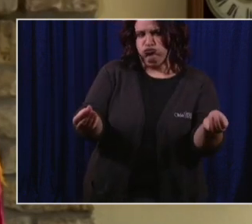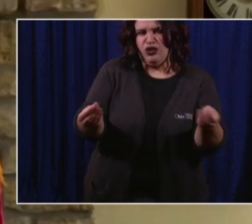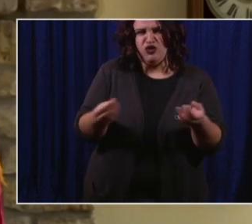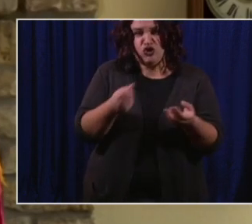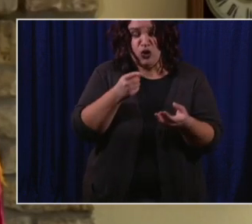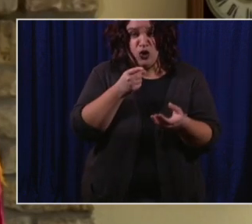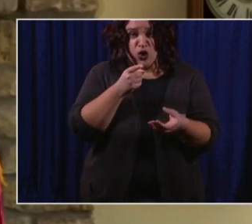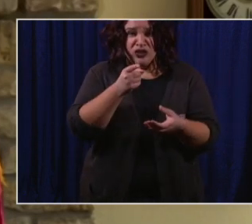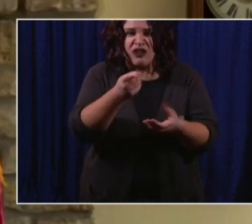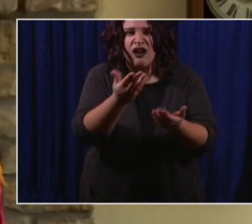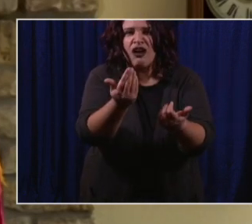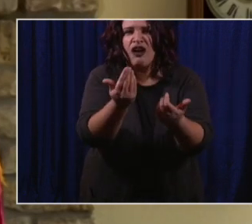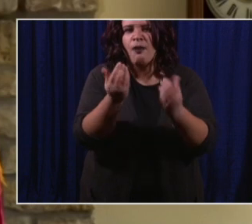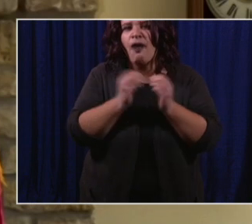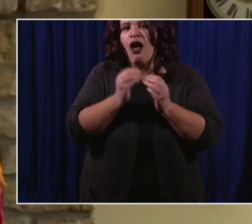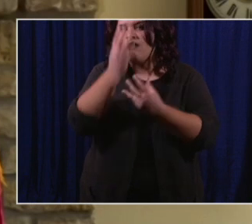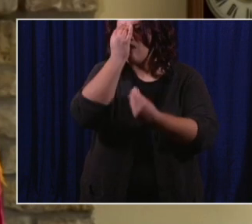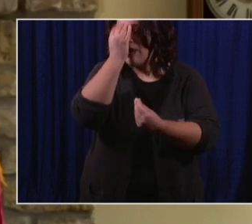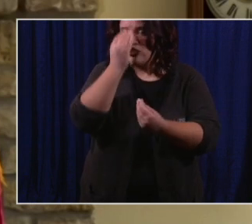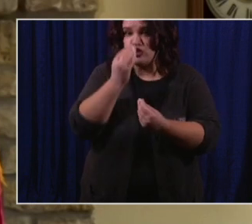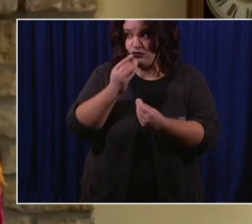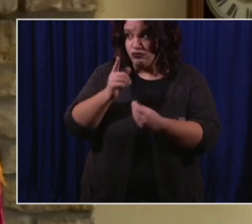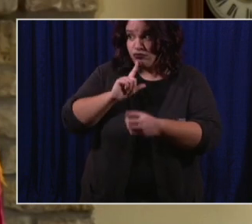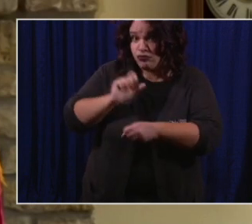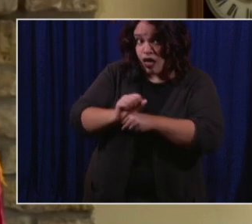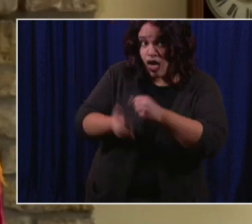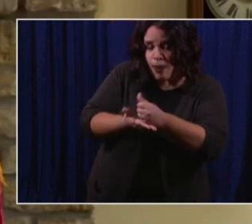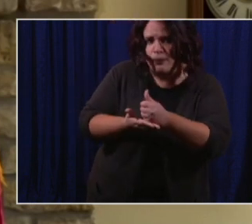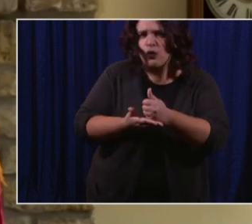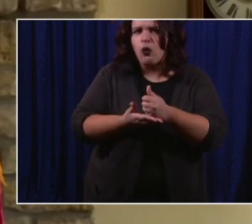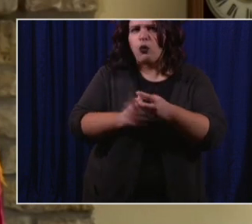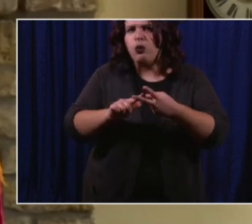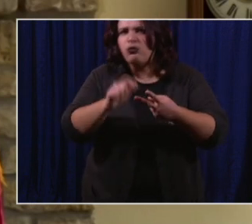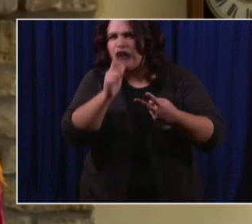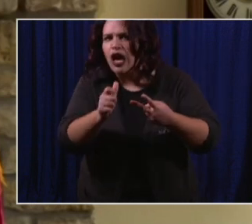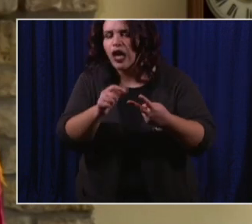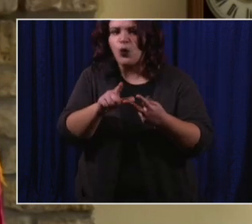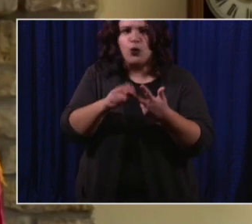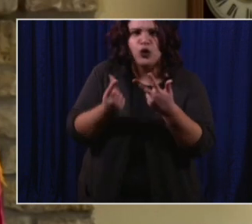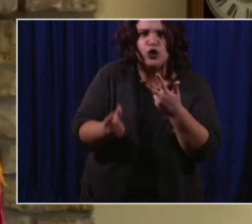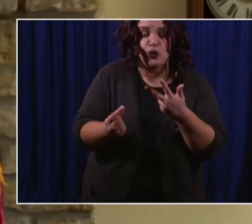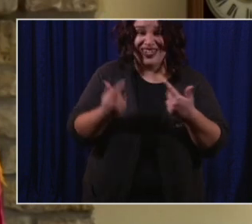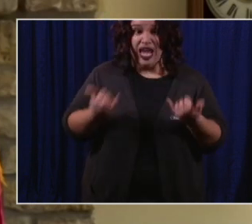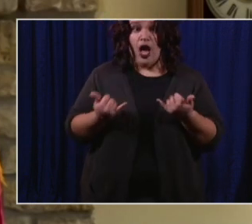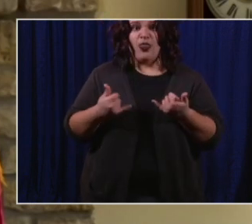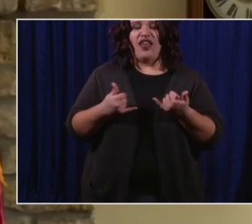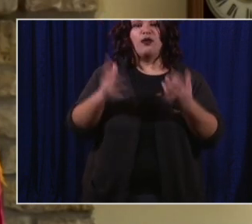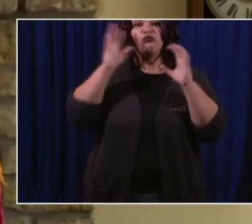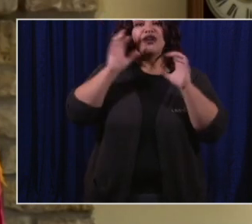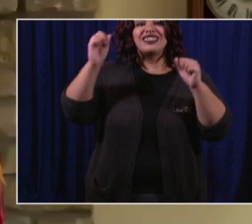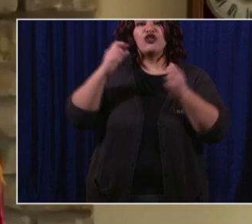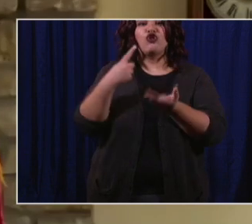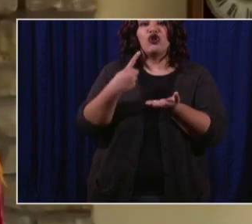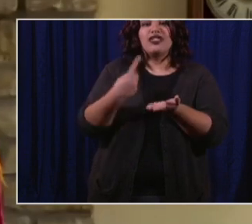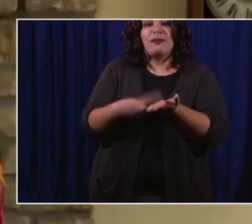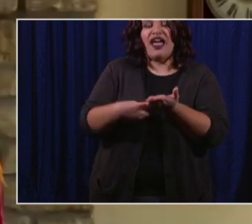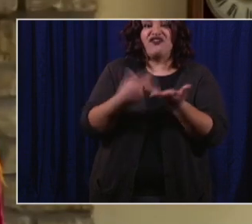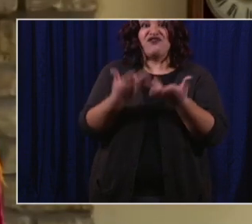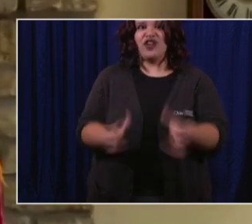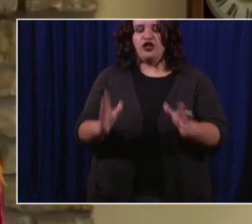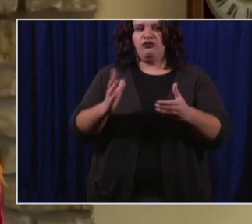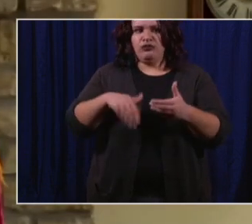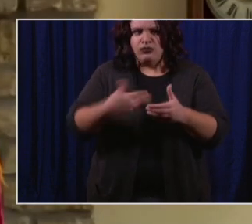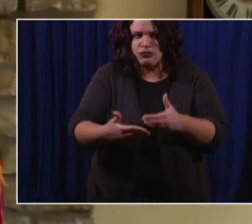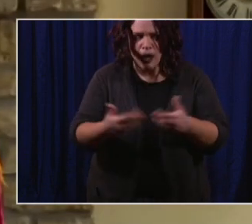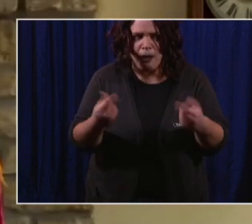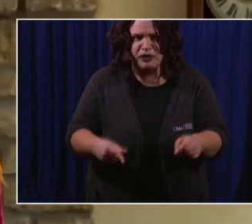case? And if they are helping, what are they doing to do contact tracing following the debate? Thank you. Yeah, I think what I